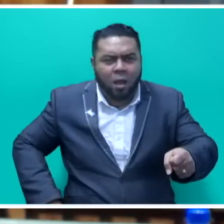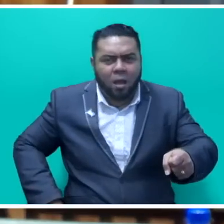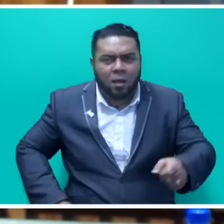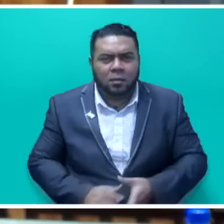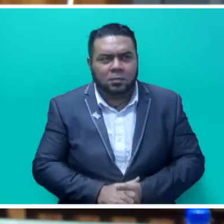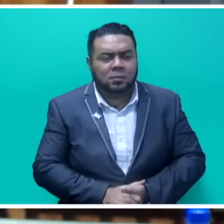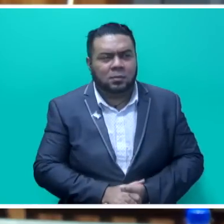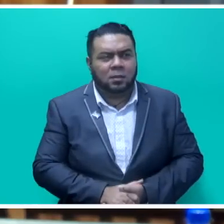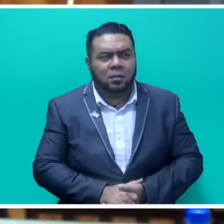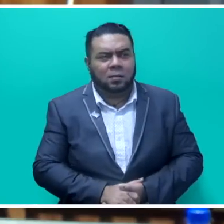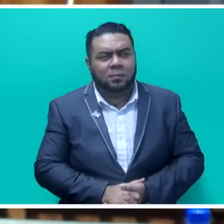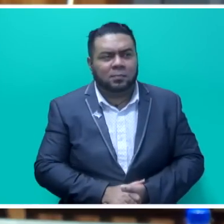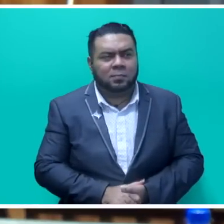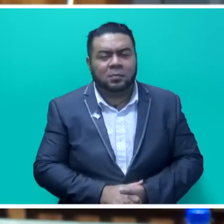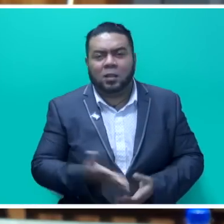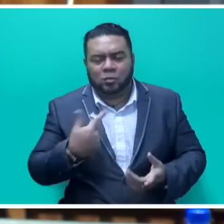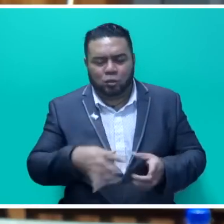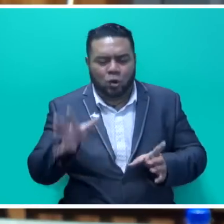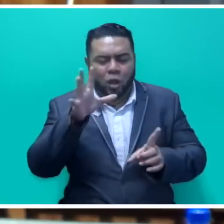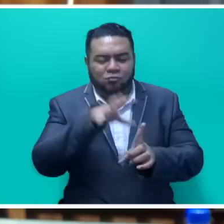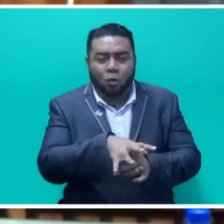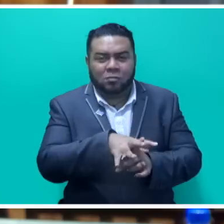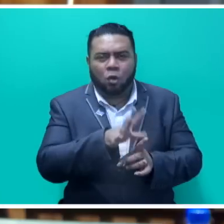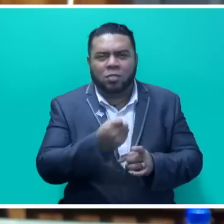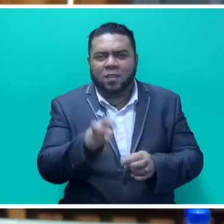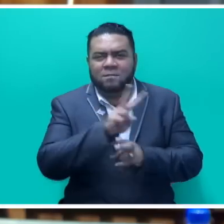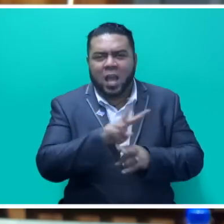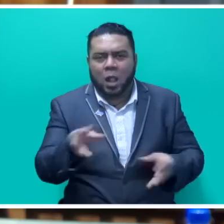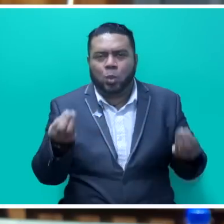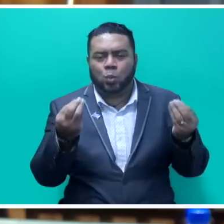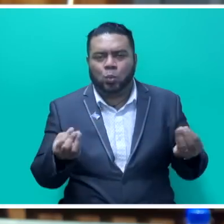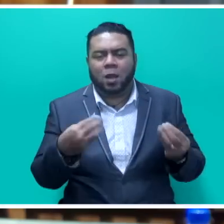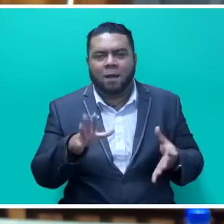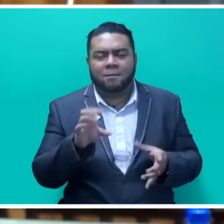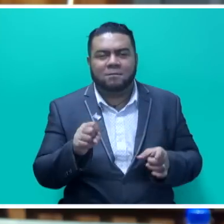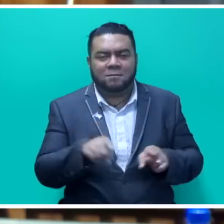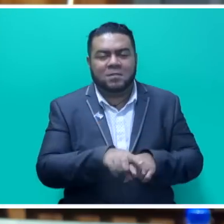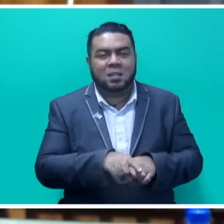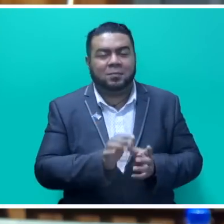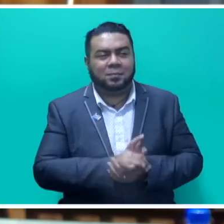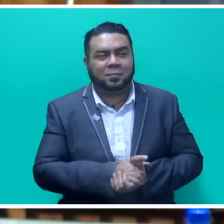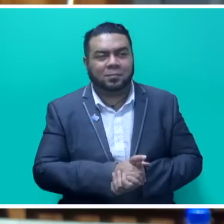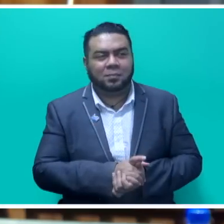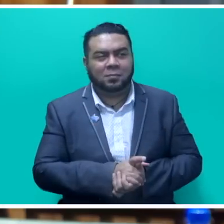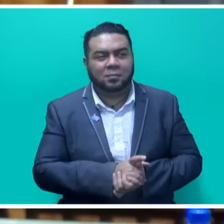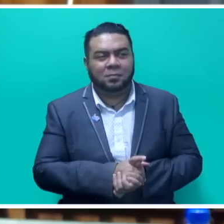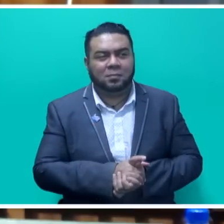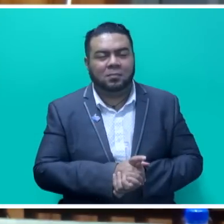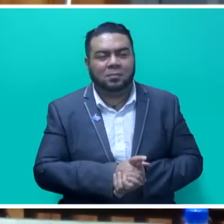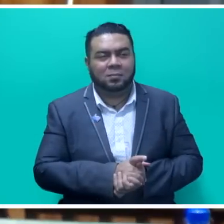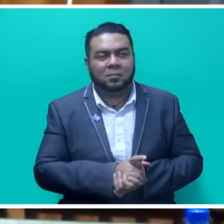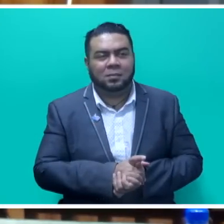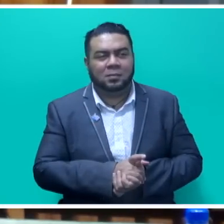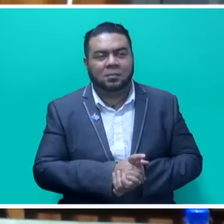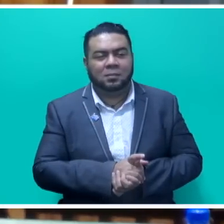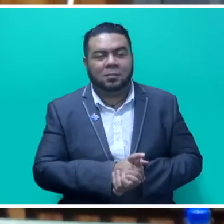Again, Mr. Speaker, that was an assault on the values of embodiment and chiefly wisdom by a regime that not